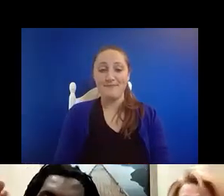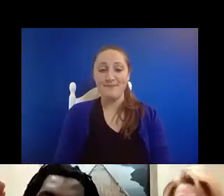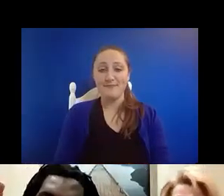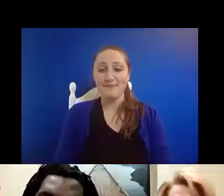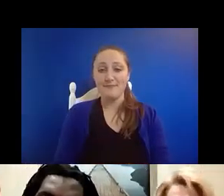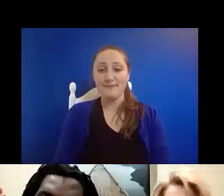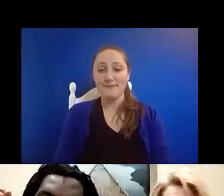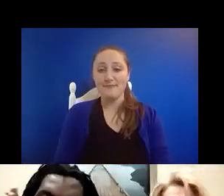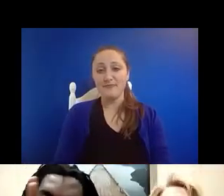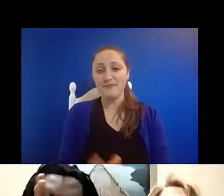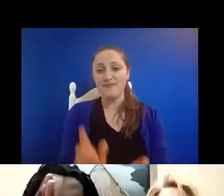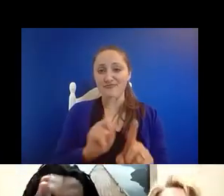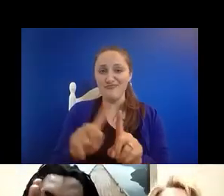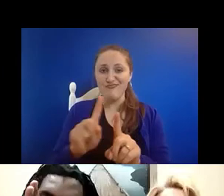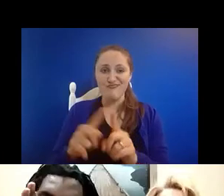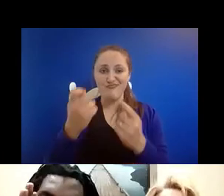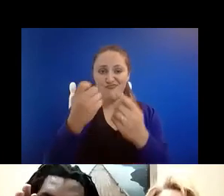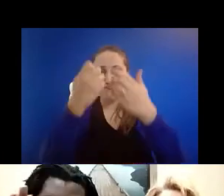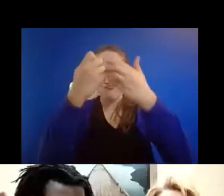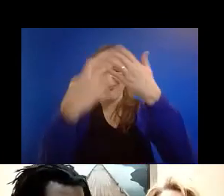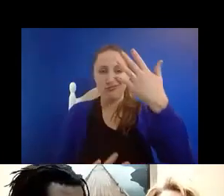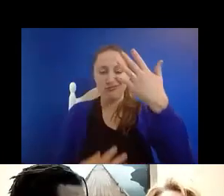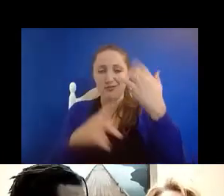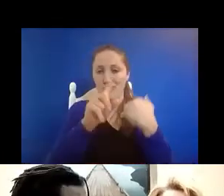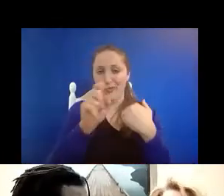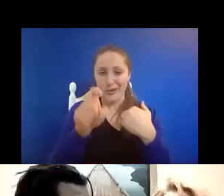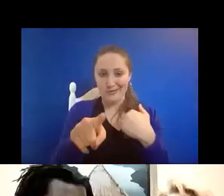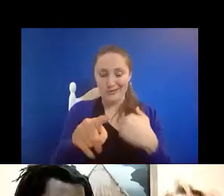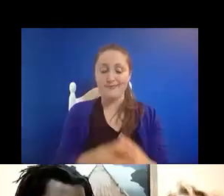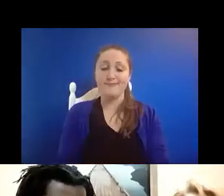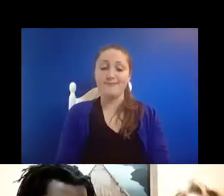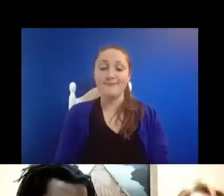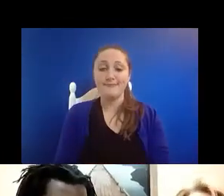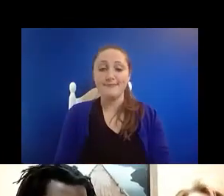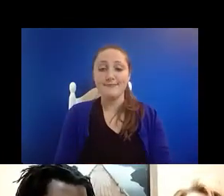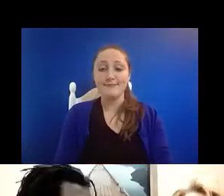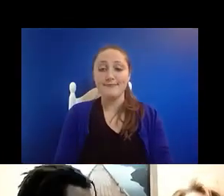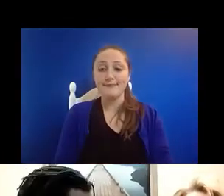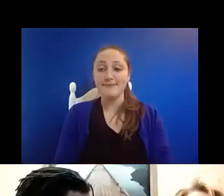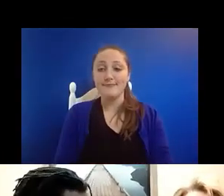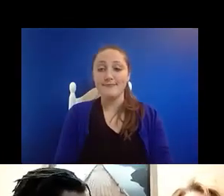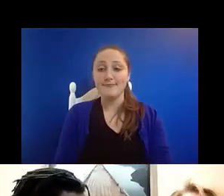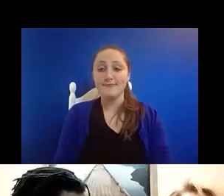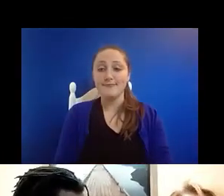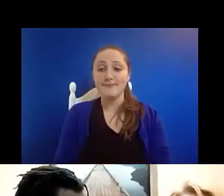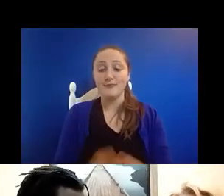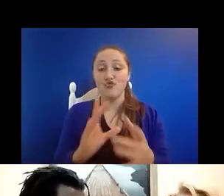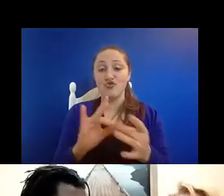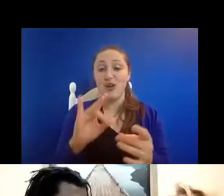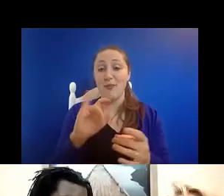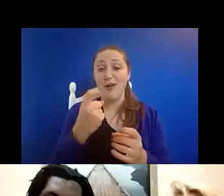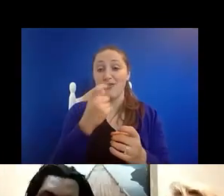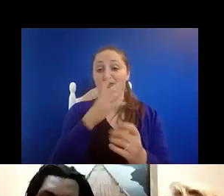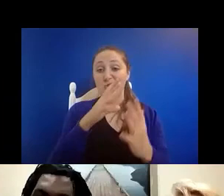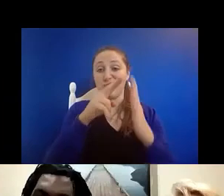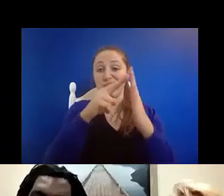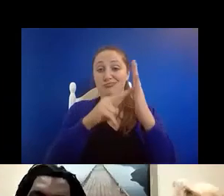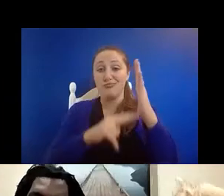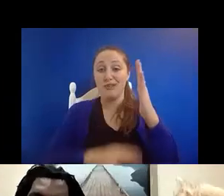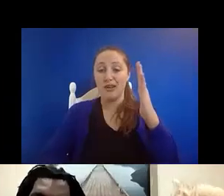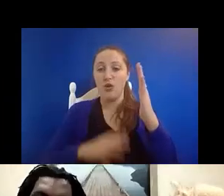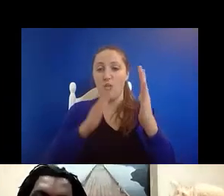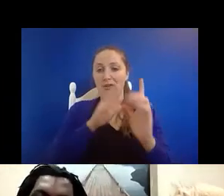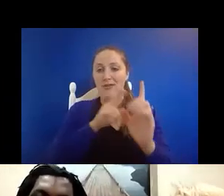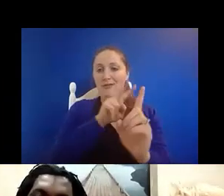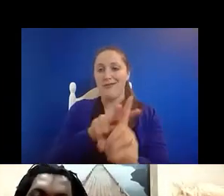of questions in the chat box, and so we will start reading them and assigning them